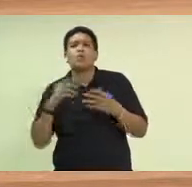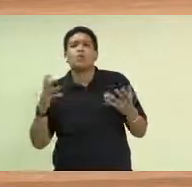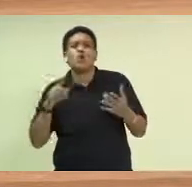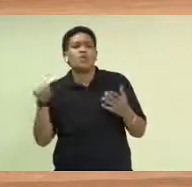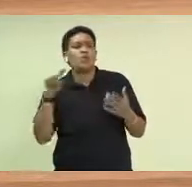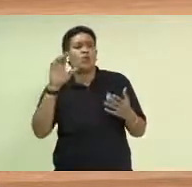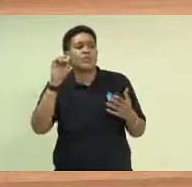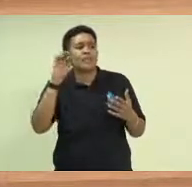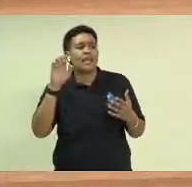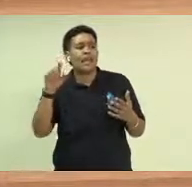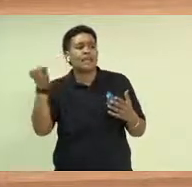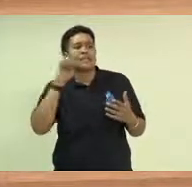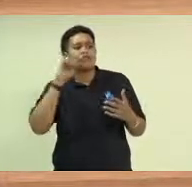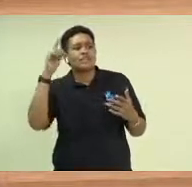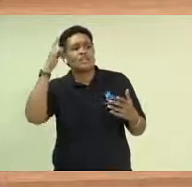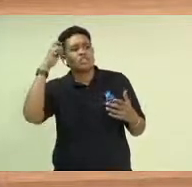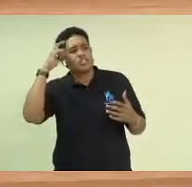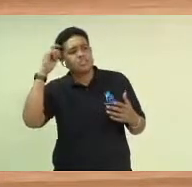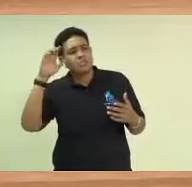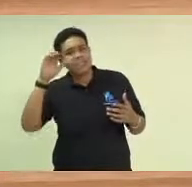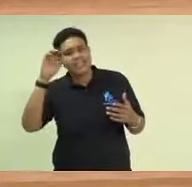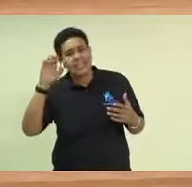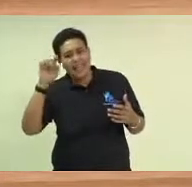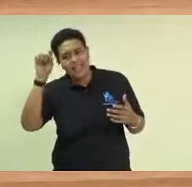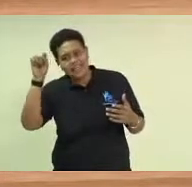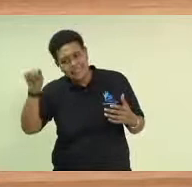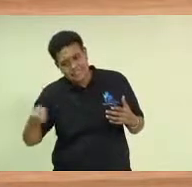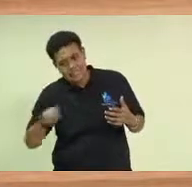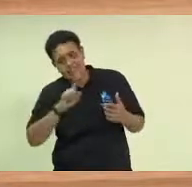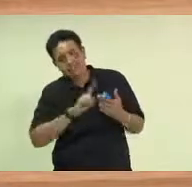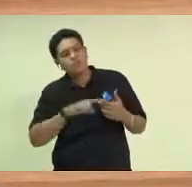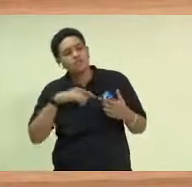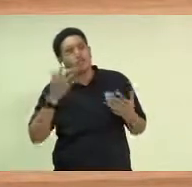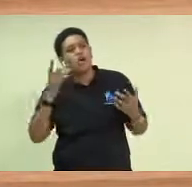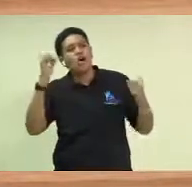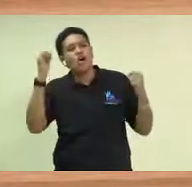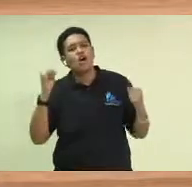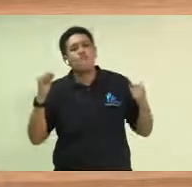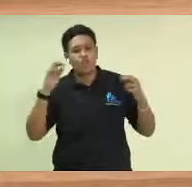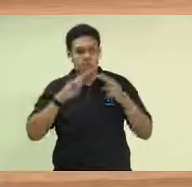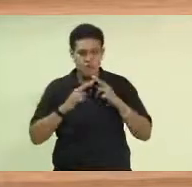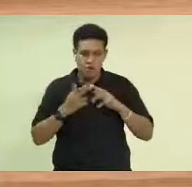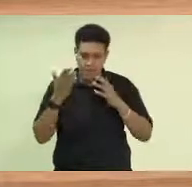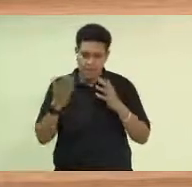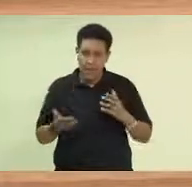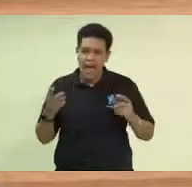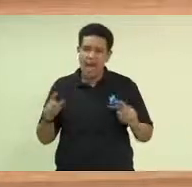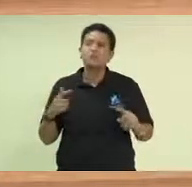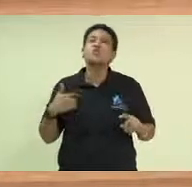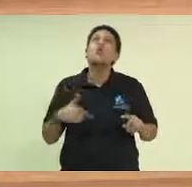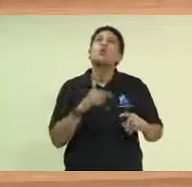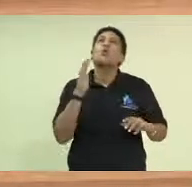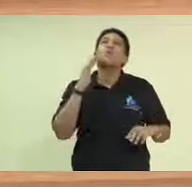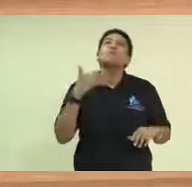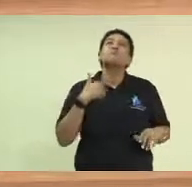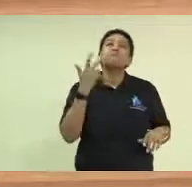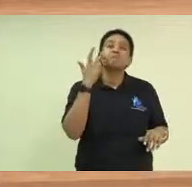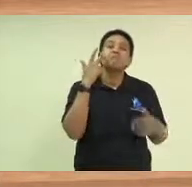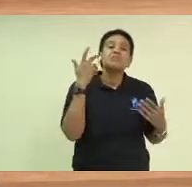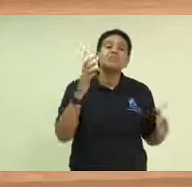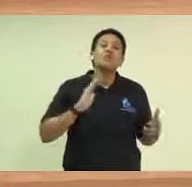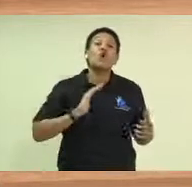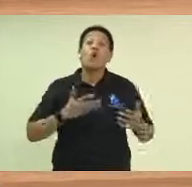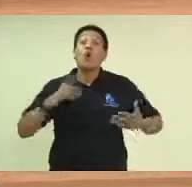those cases that are suspected cases as well as the confirmed cases. So we would have seen that